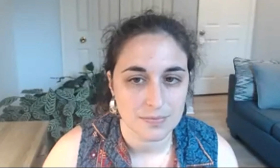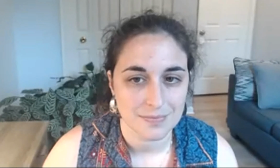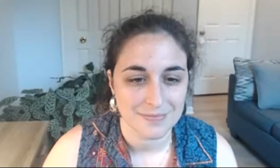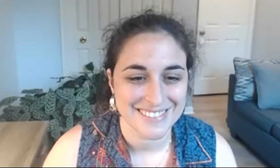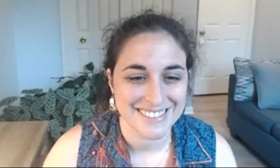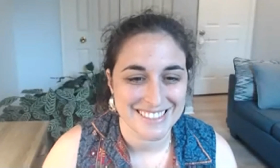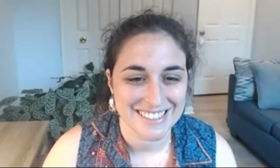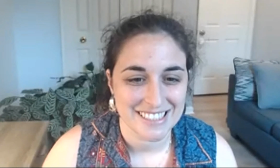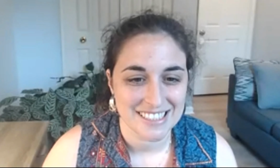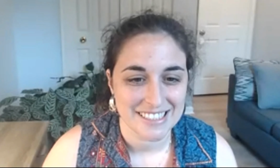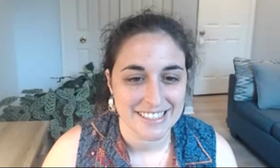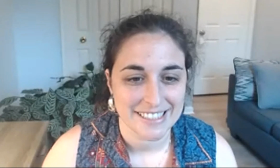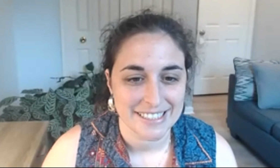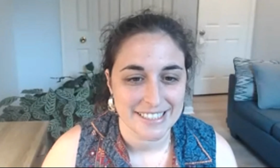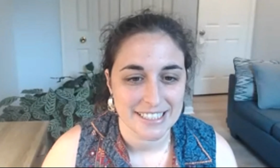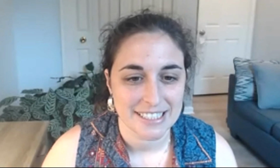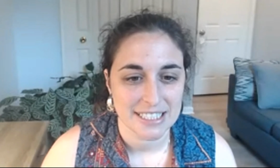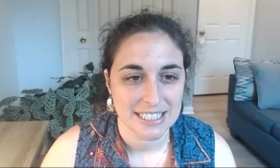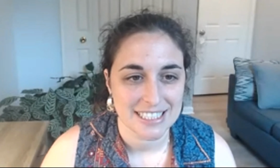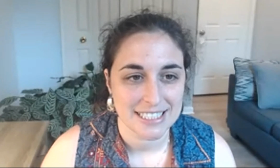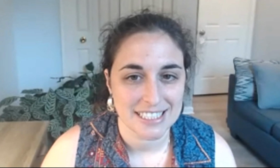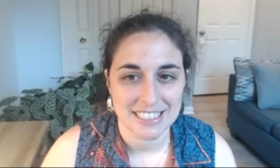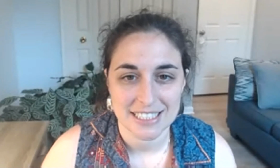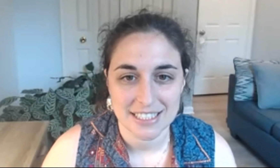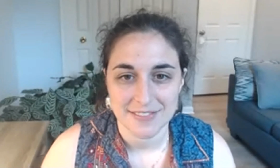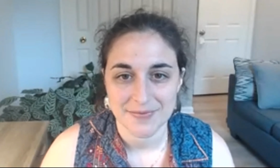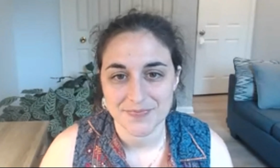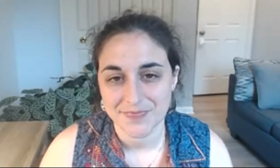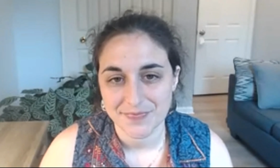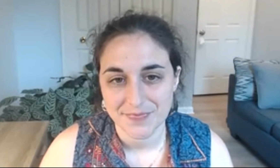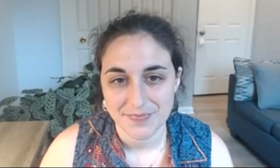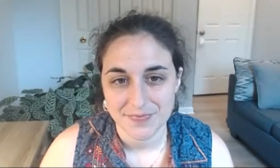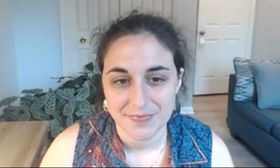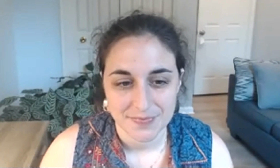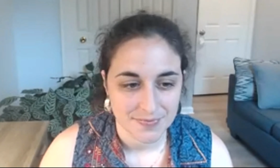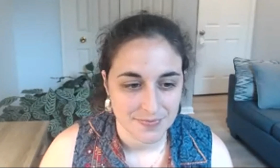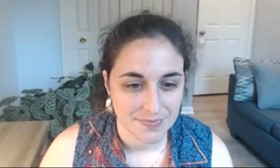one moment. I'll try to get us back there.